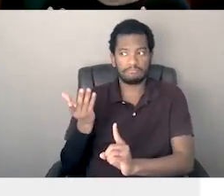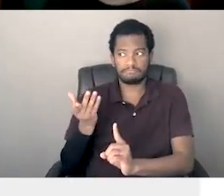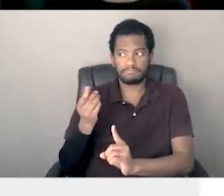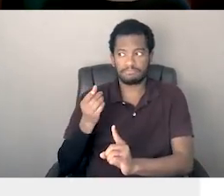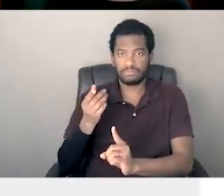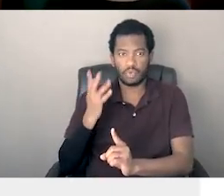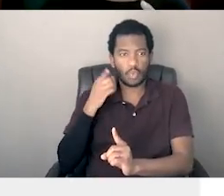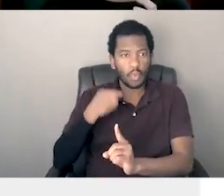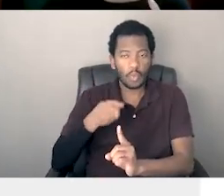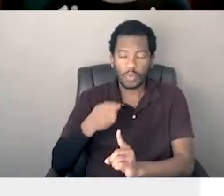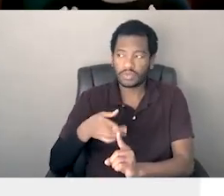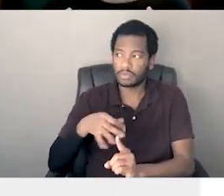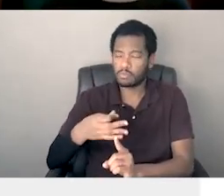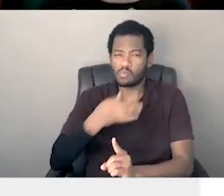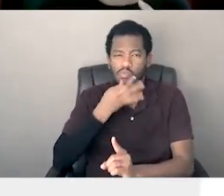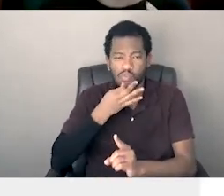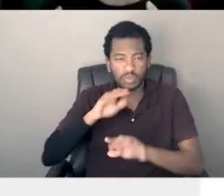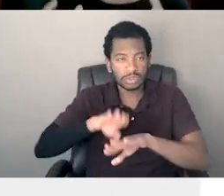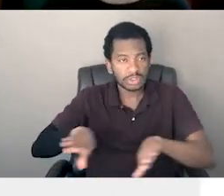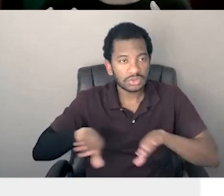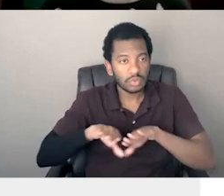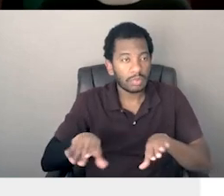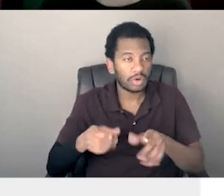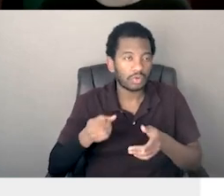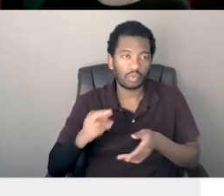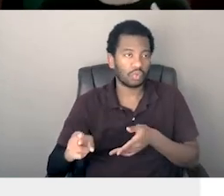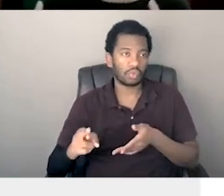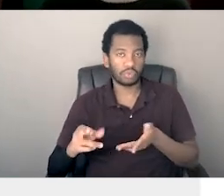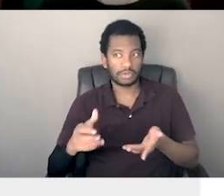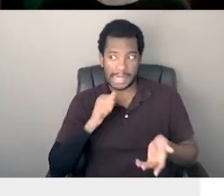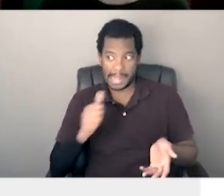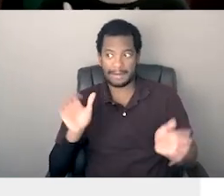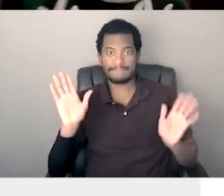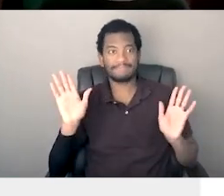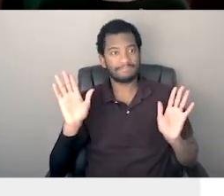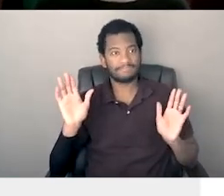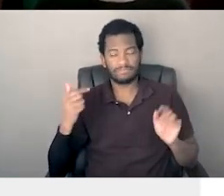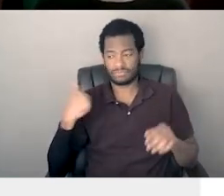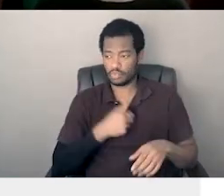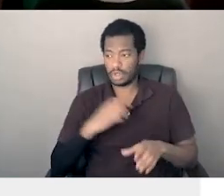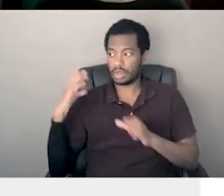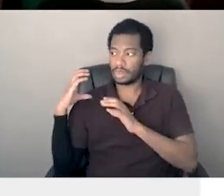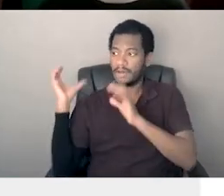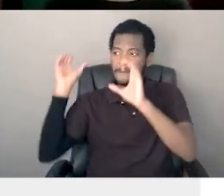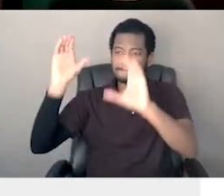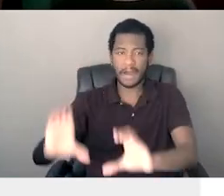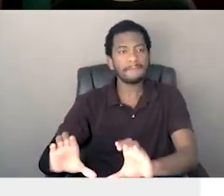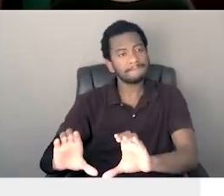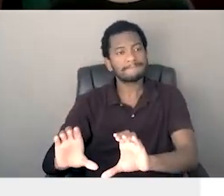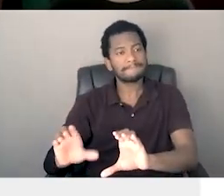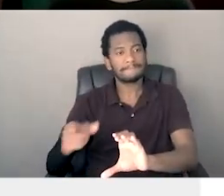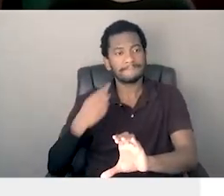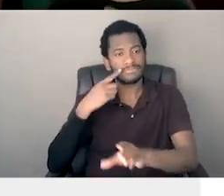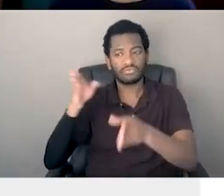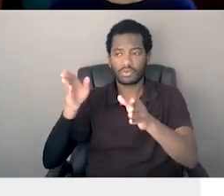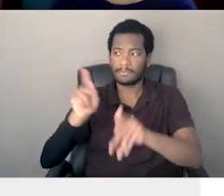good swimmer or not great? Are we putting all that burden on the individual doing it all, them doing it for